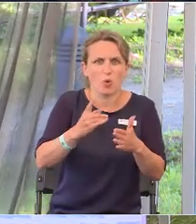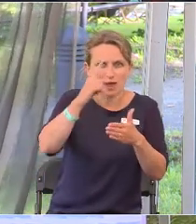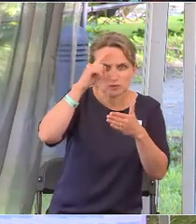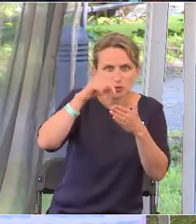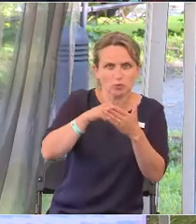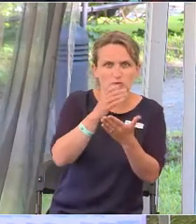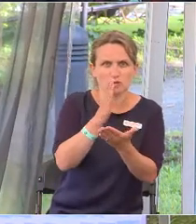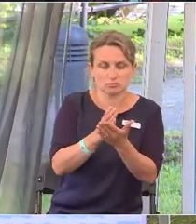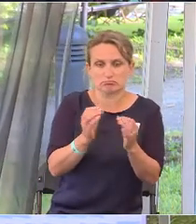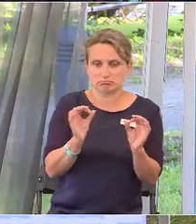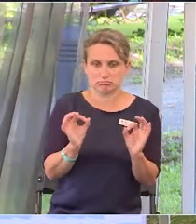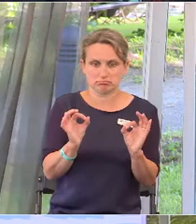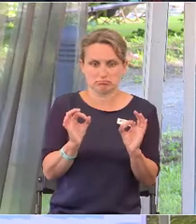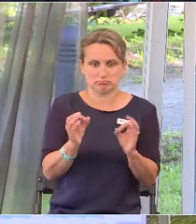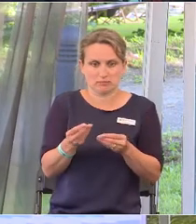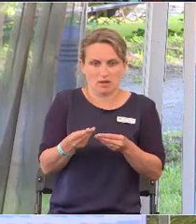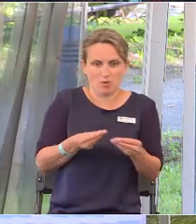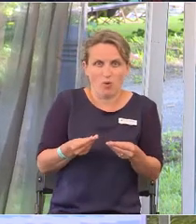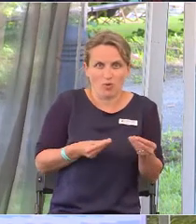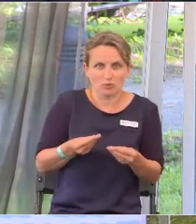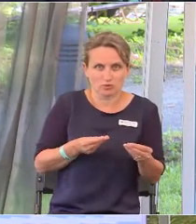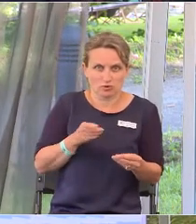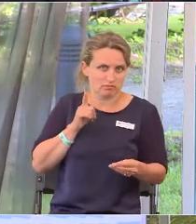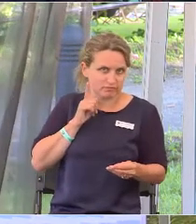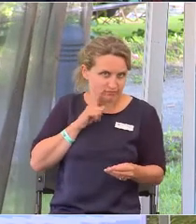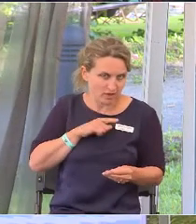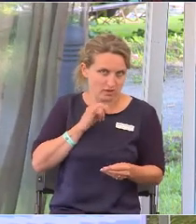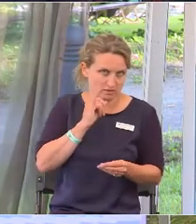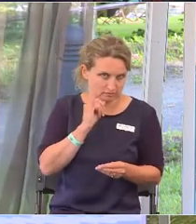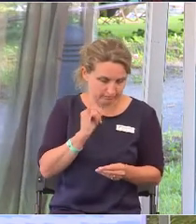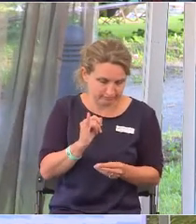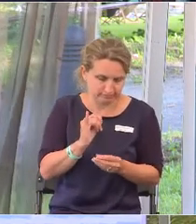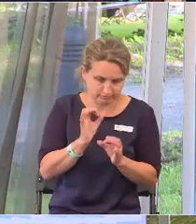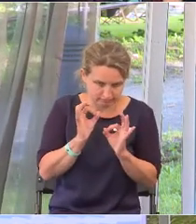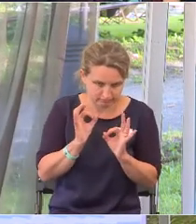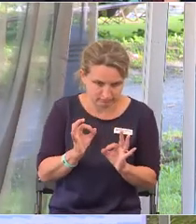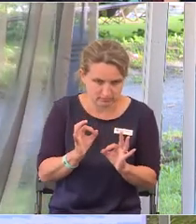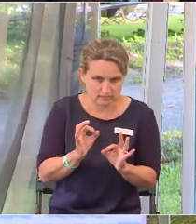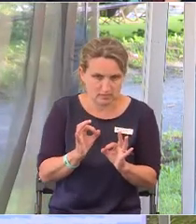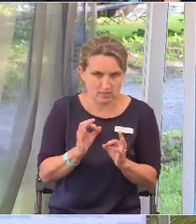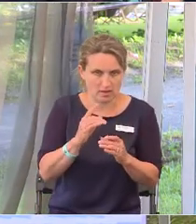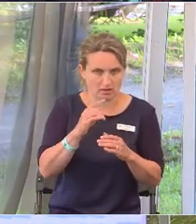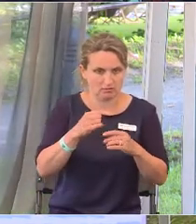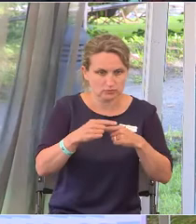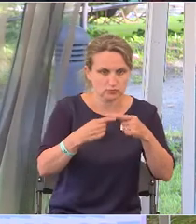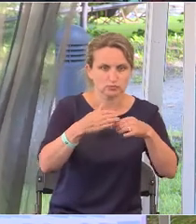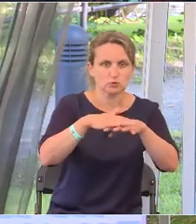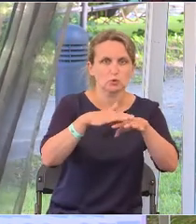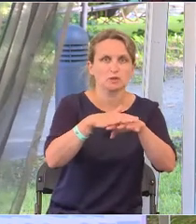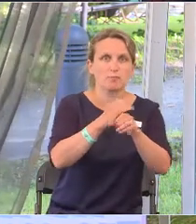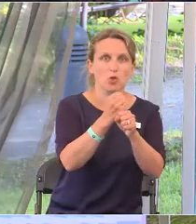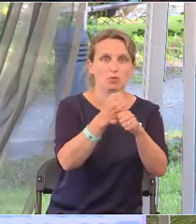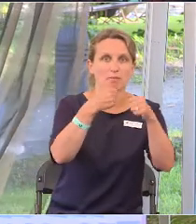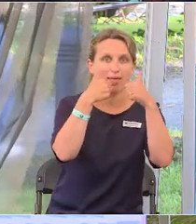is a very bad way to make it. But I'm trying to system. And so I think